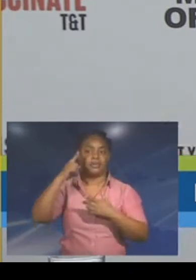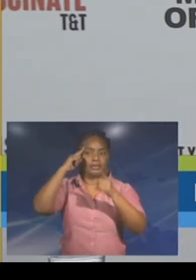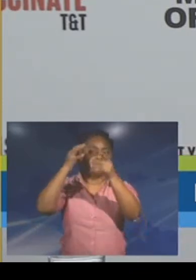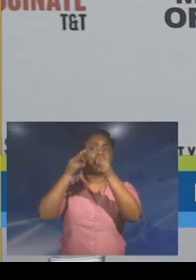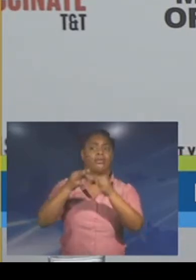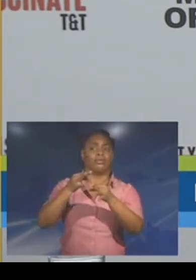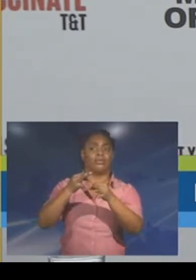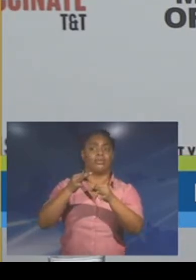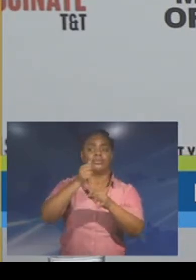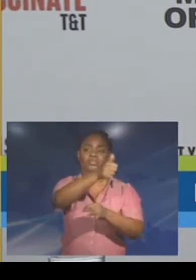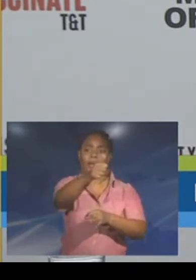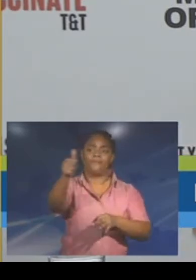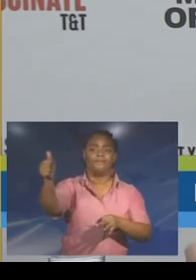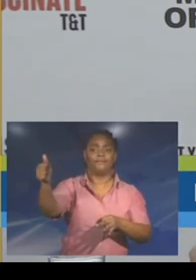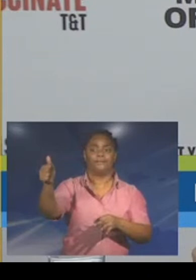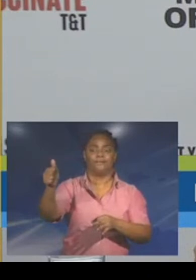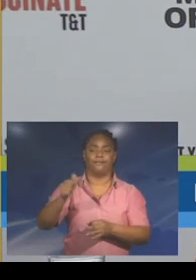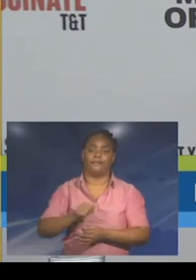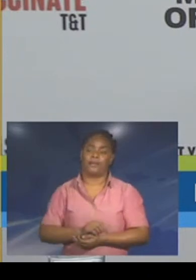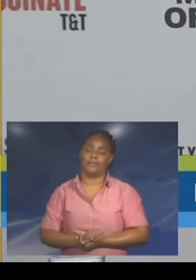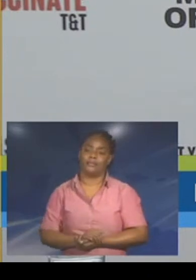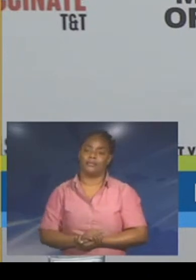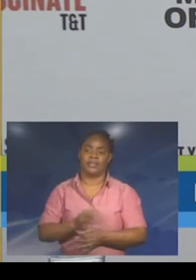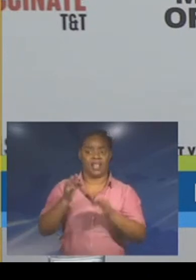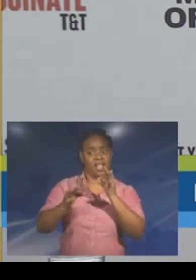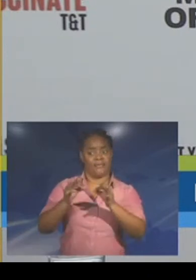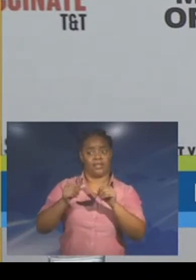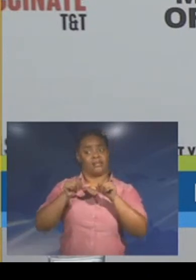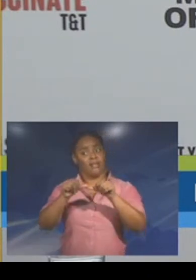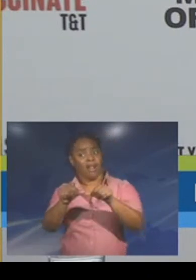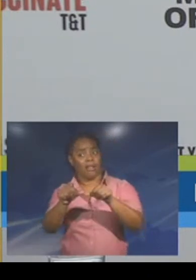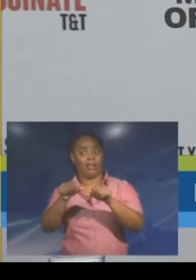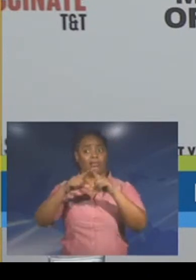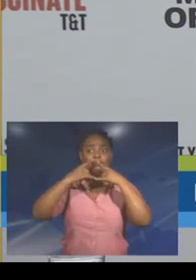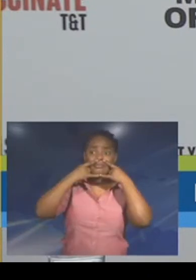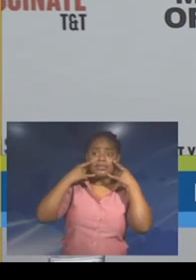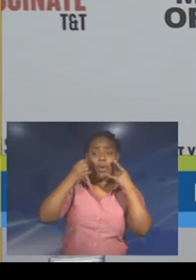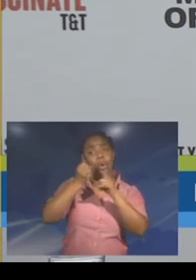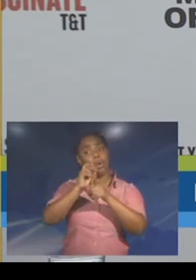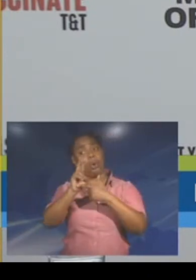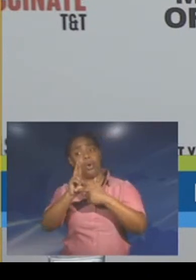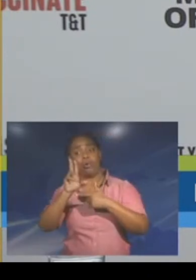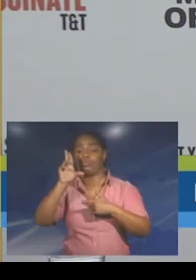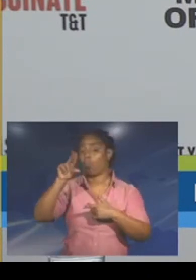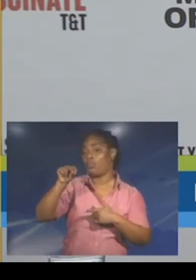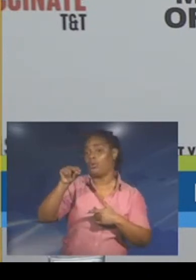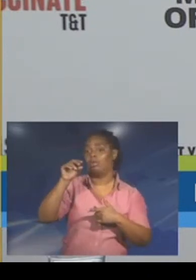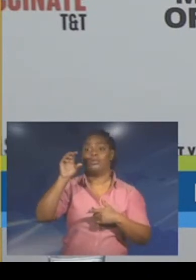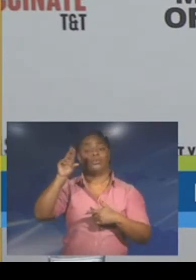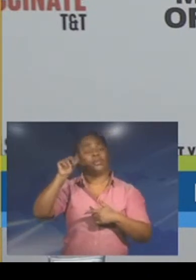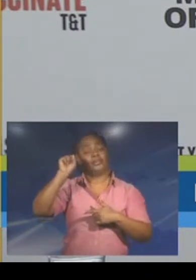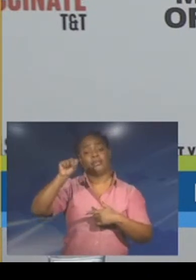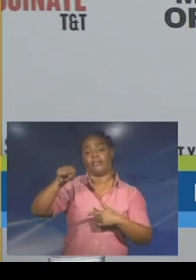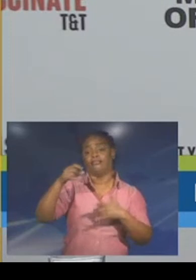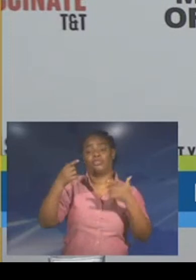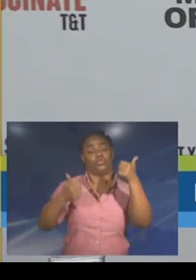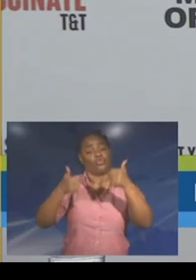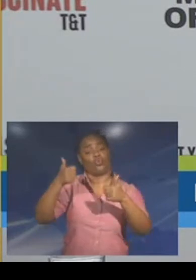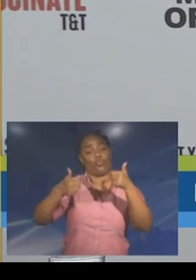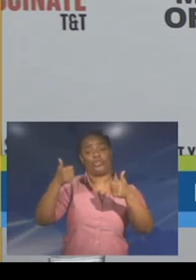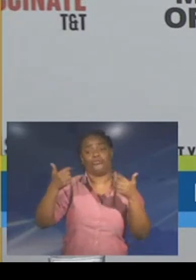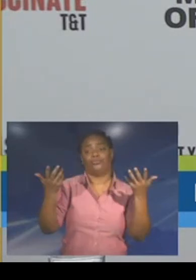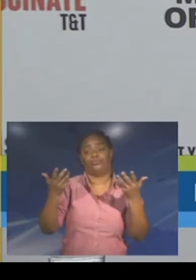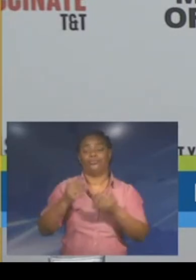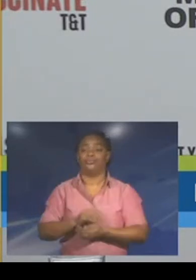whether I wear a mask or I don't wear a mask. So we are asking the population to pay attention to their own health